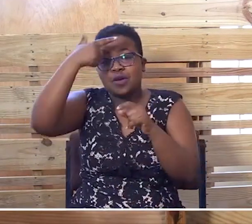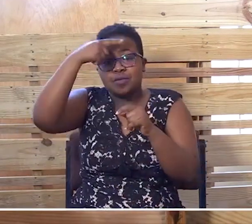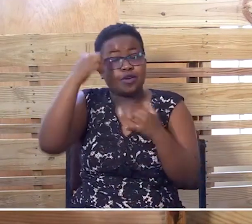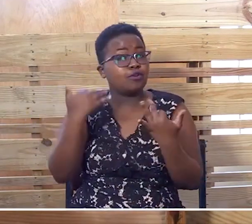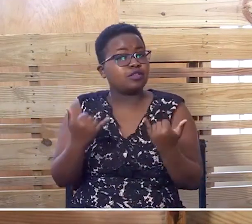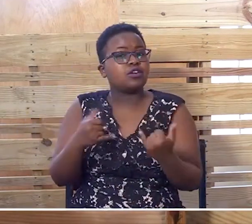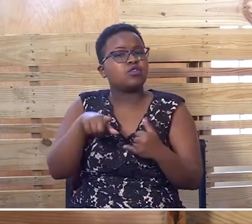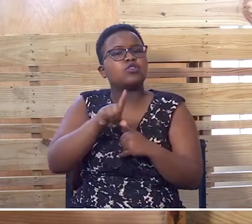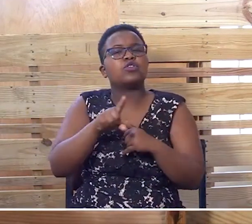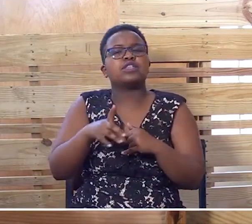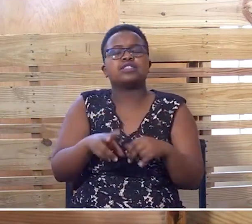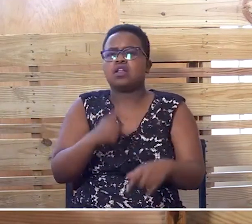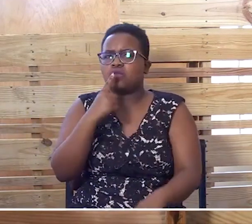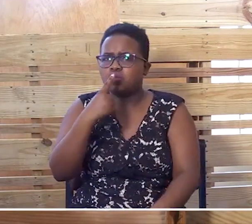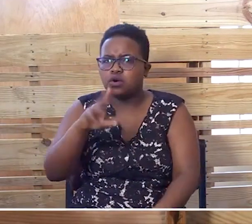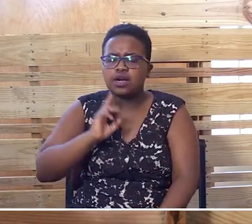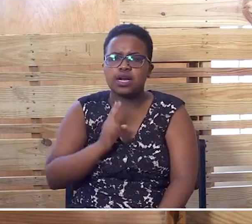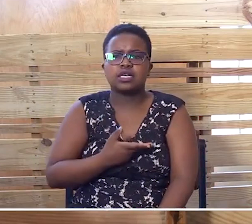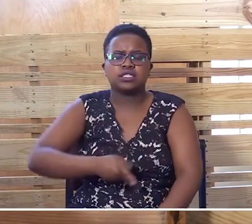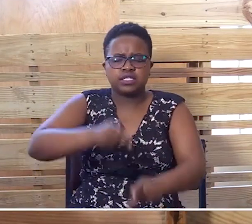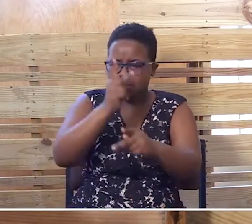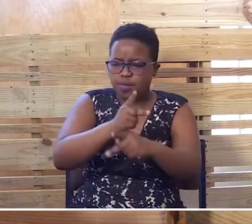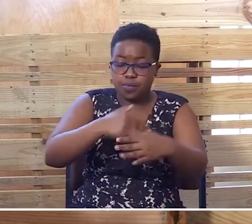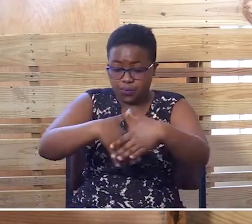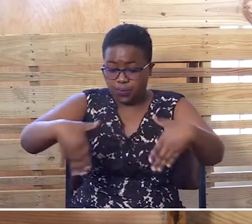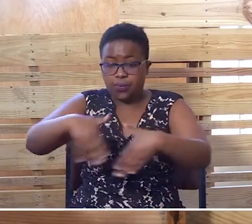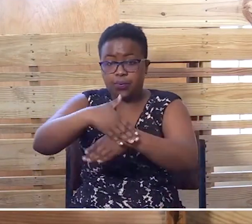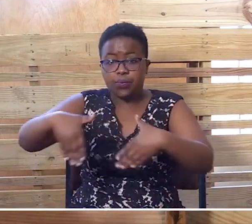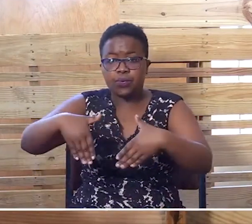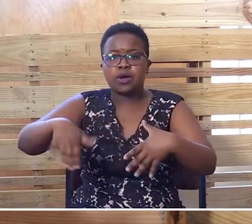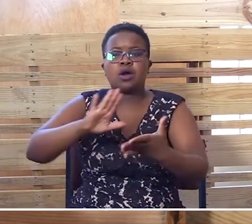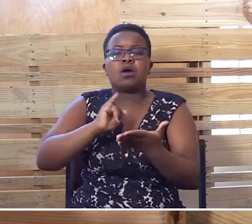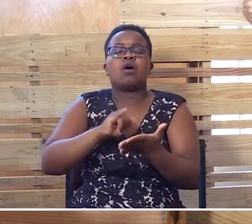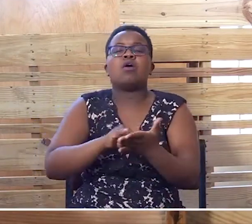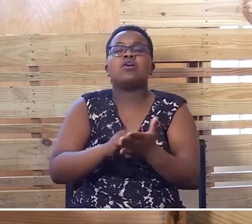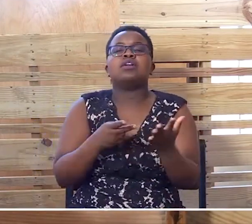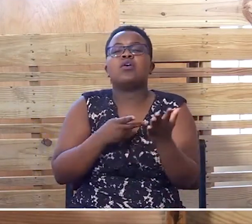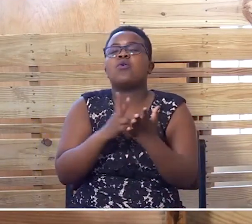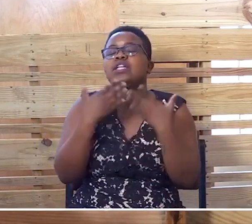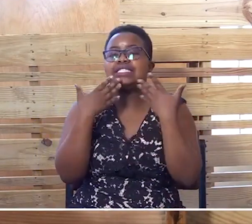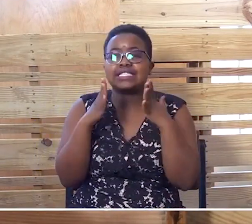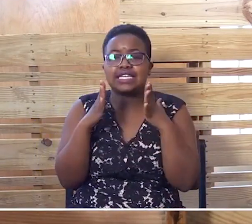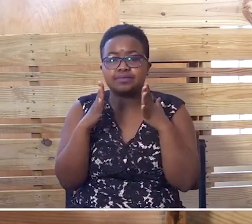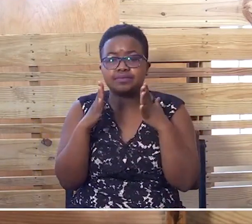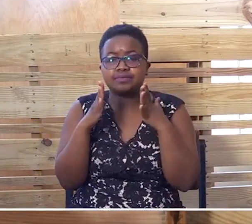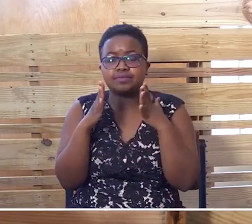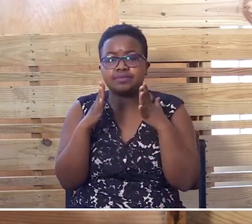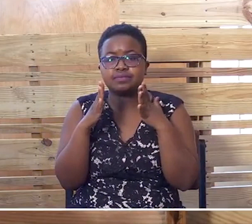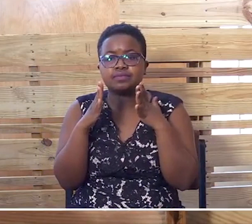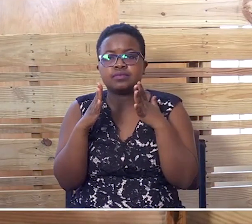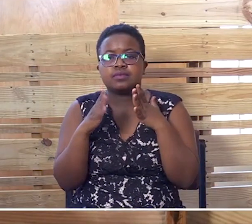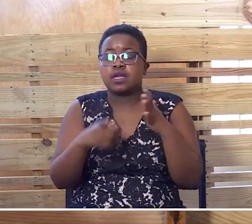you yourself warned us. Put limits around the mountain and set it apart as holy." Verse 24, the